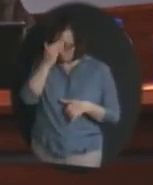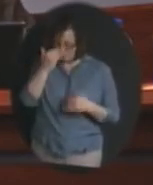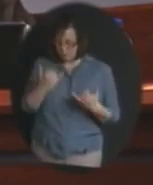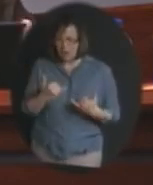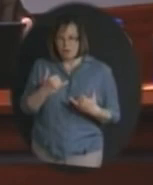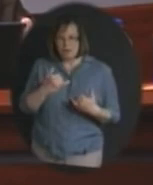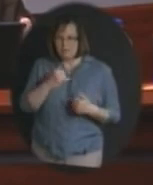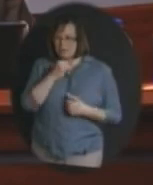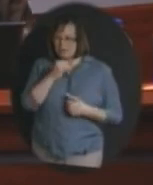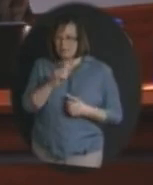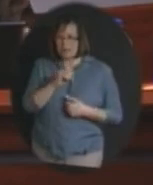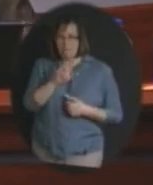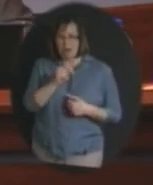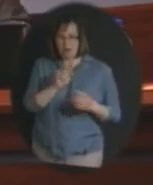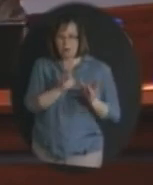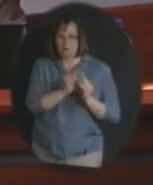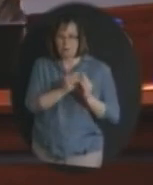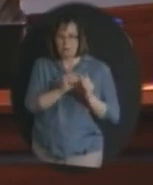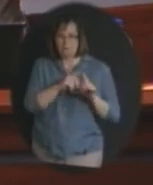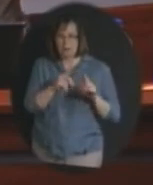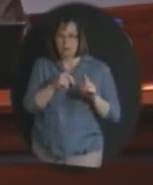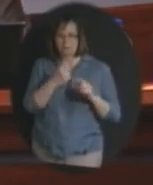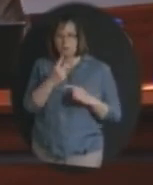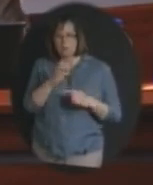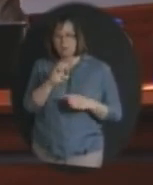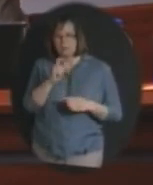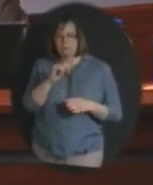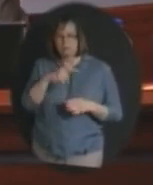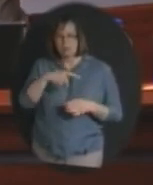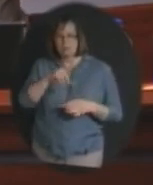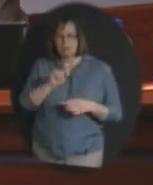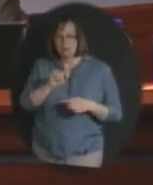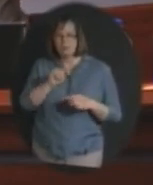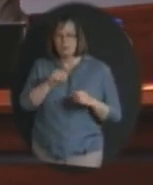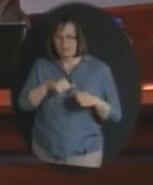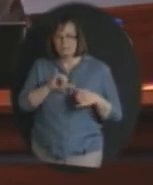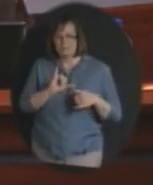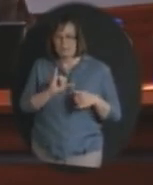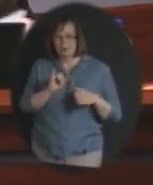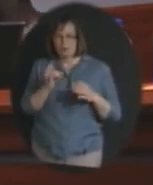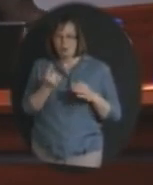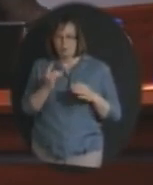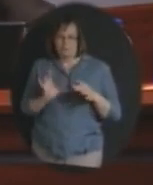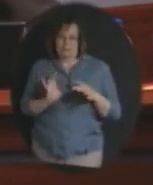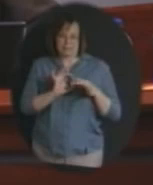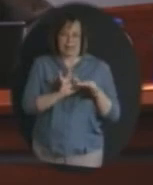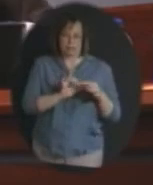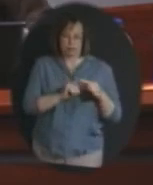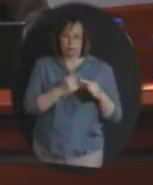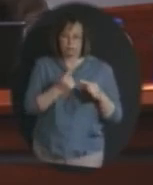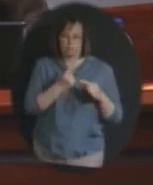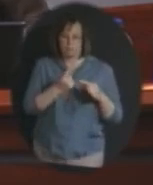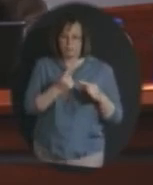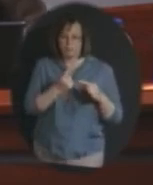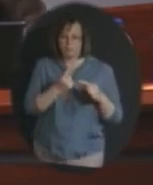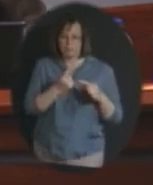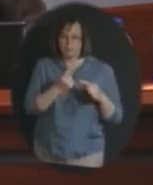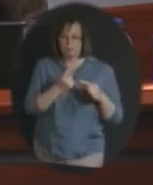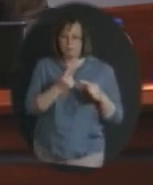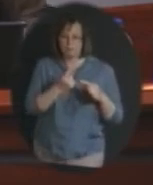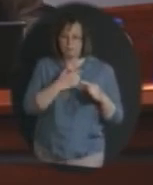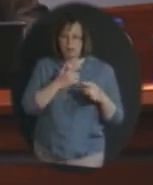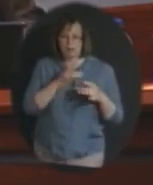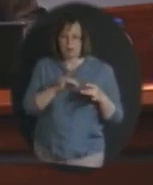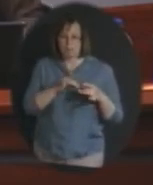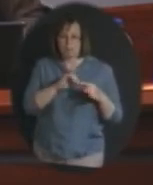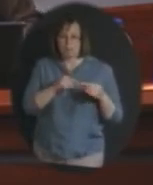not come out of committee, but it is one of those that's exempt, and so it could still always be attached to something. my